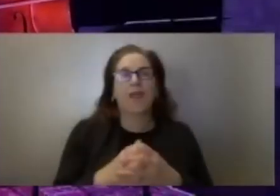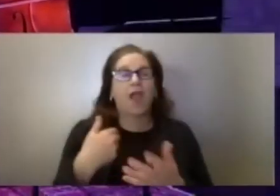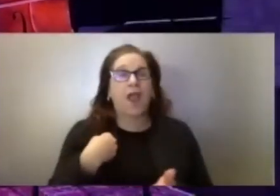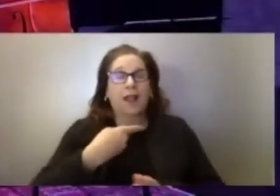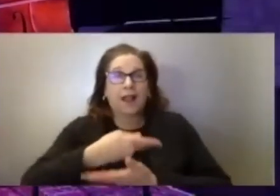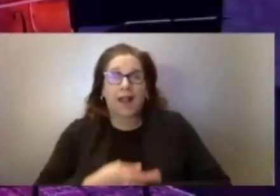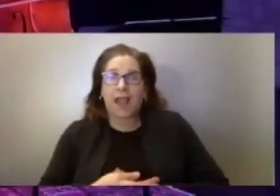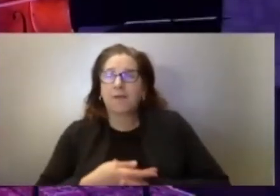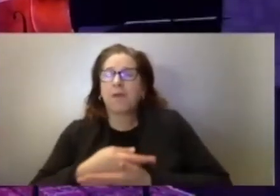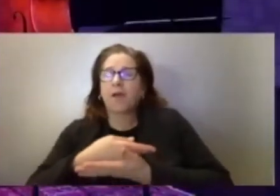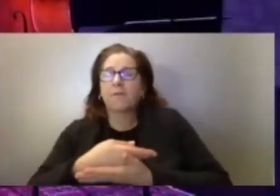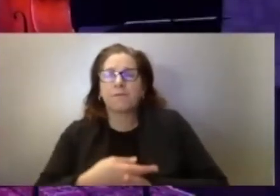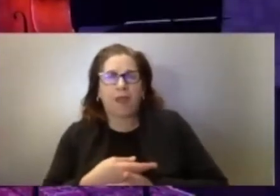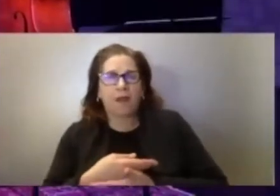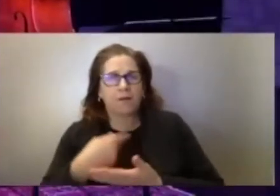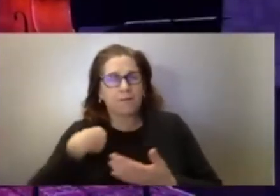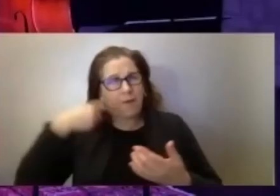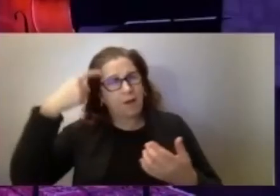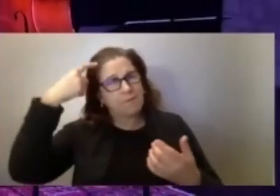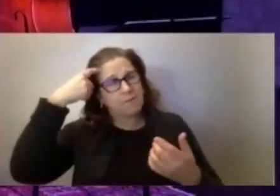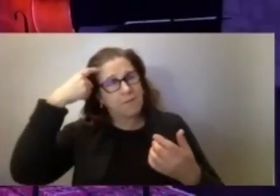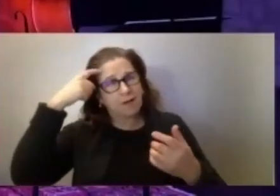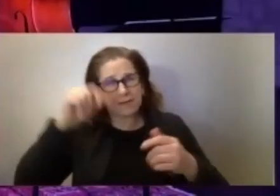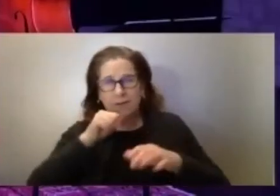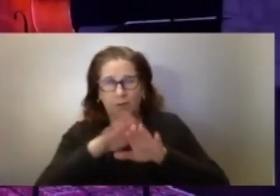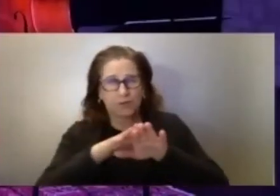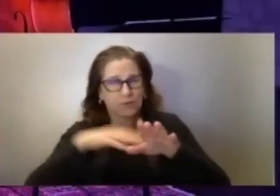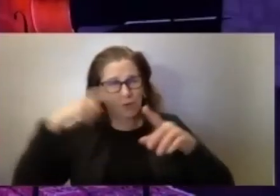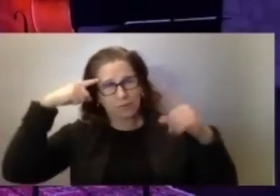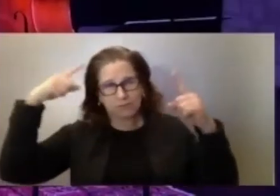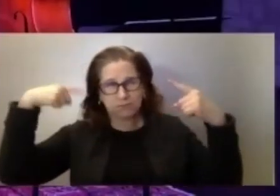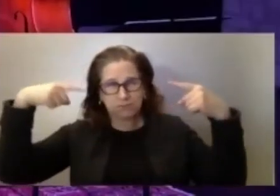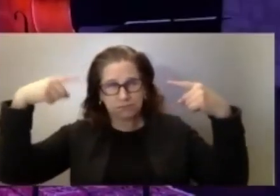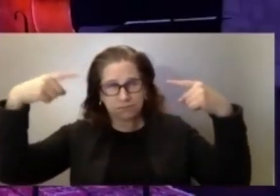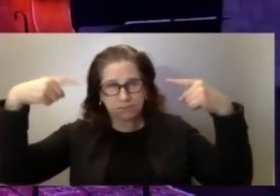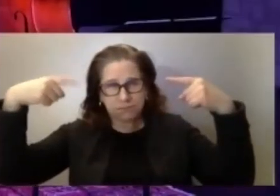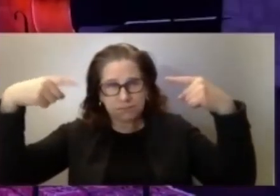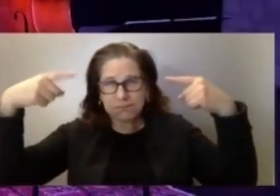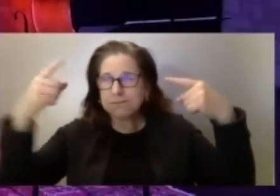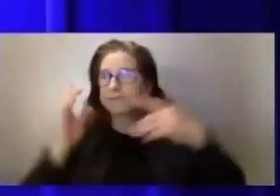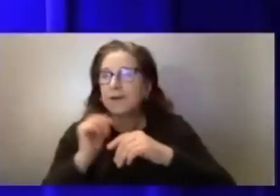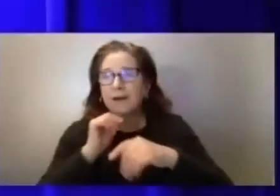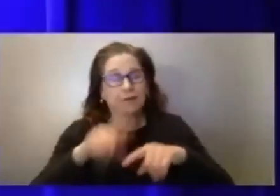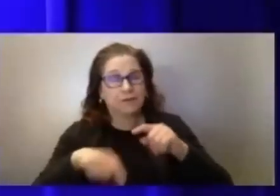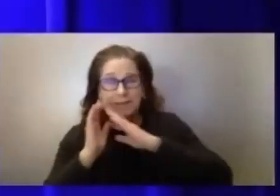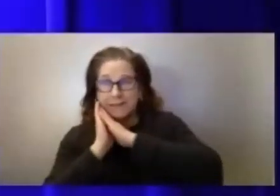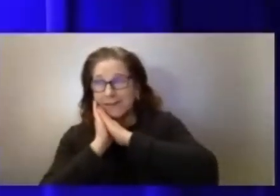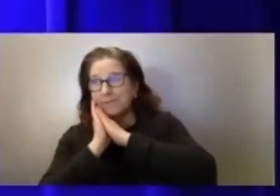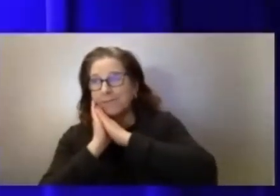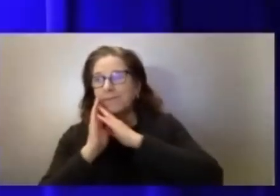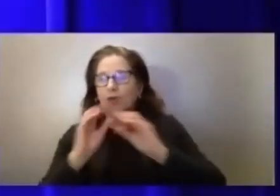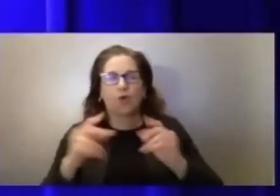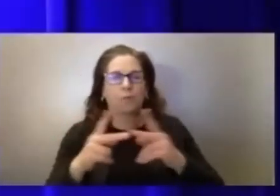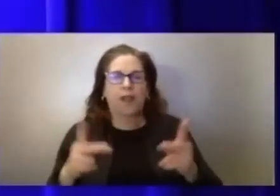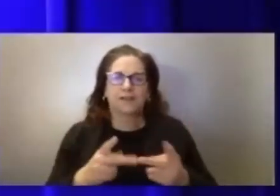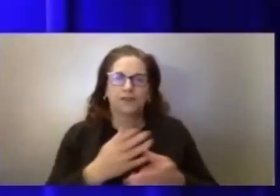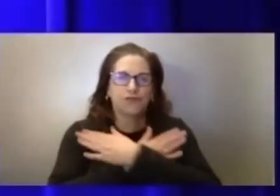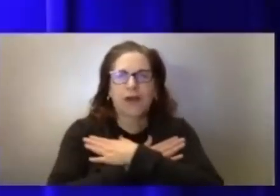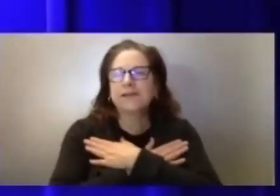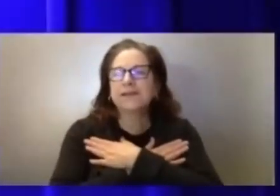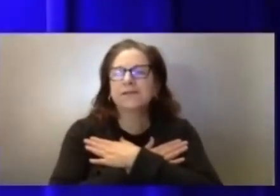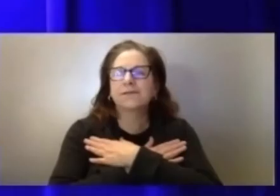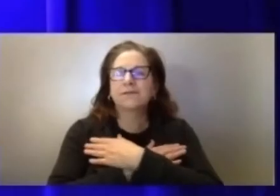I lay my body down. My mind is not slow for sleep. It has no place to